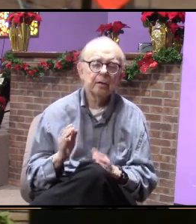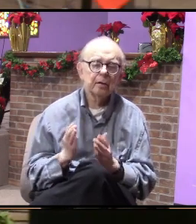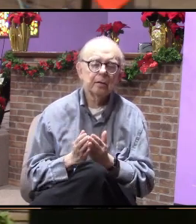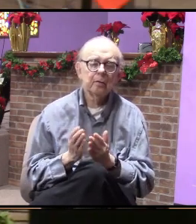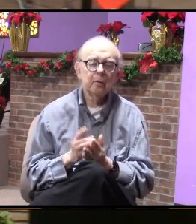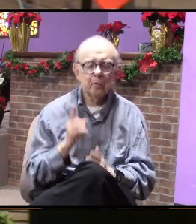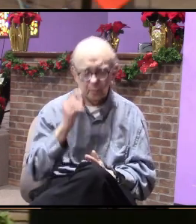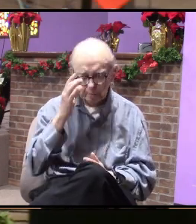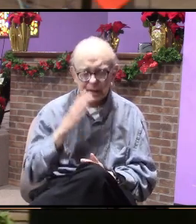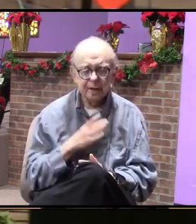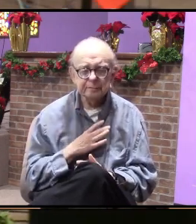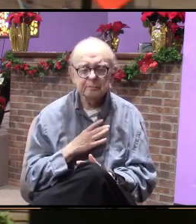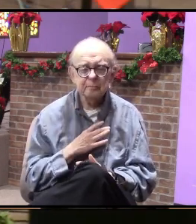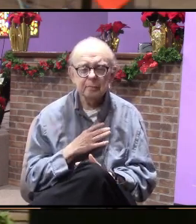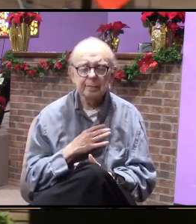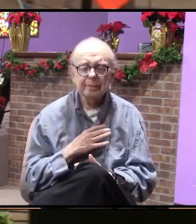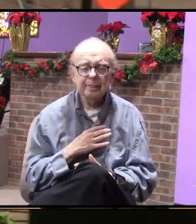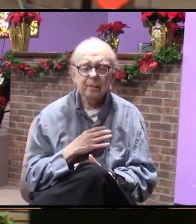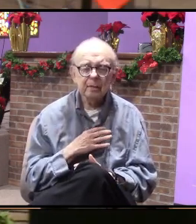one guy,